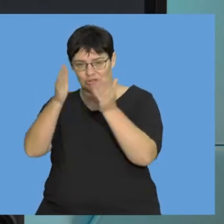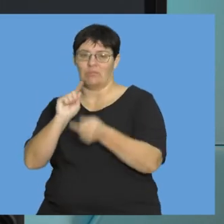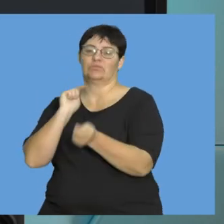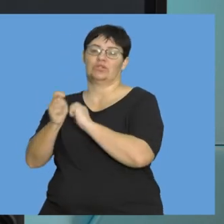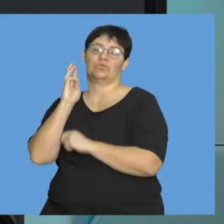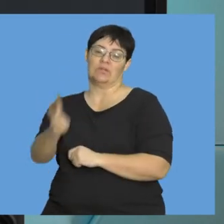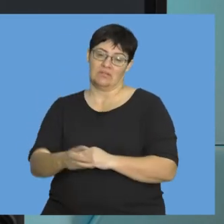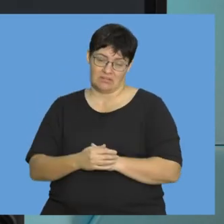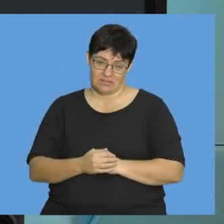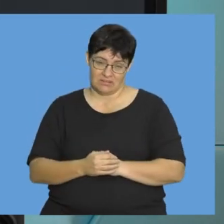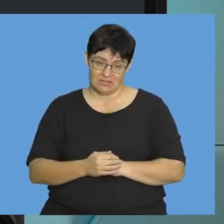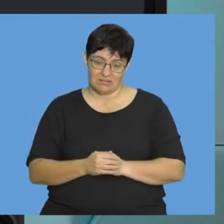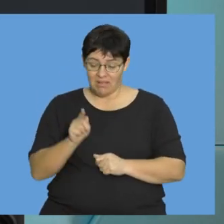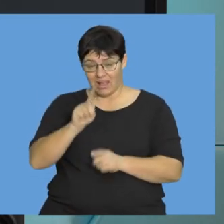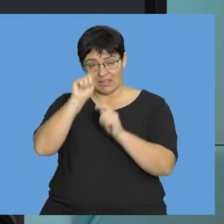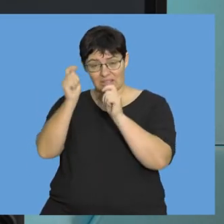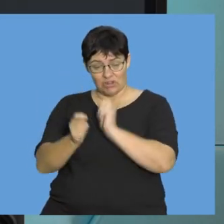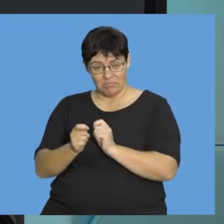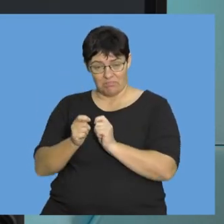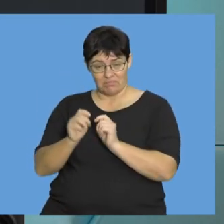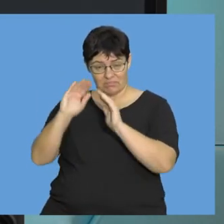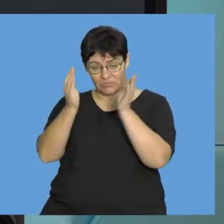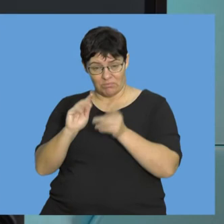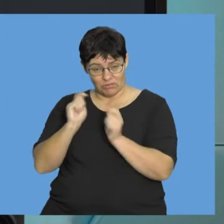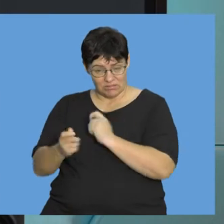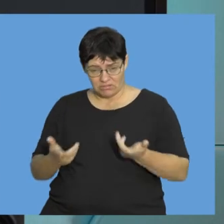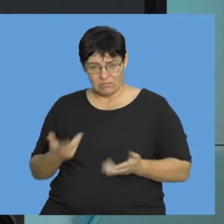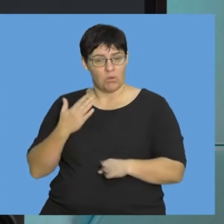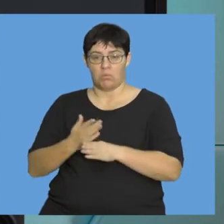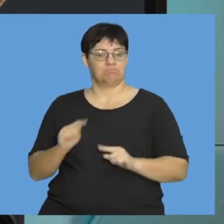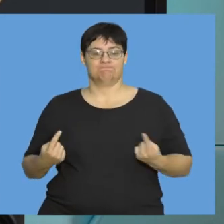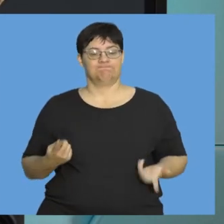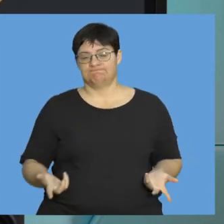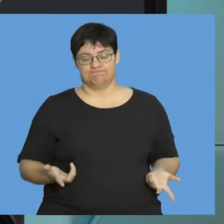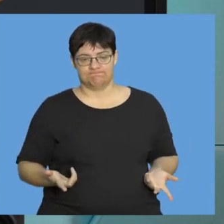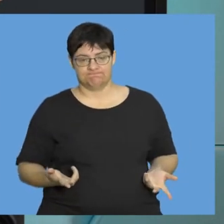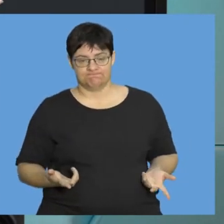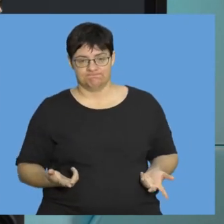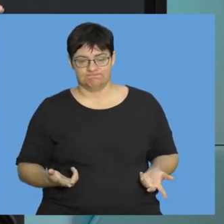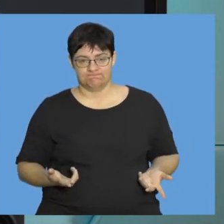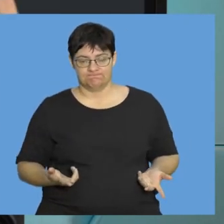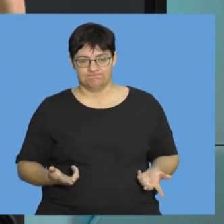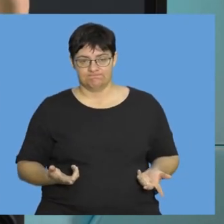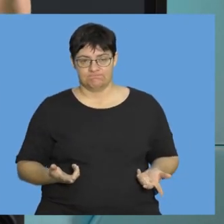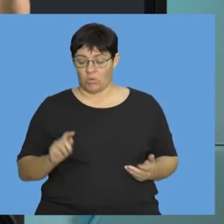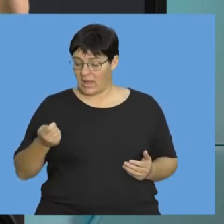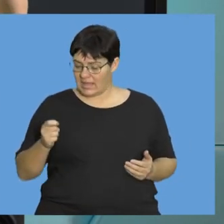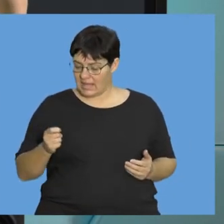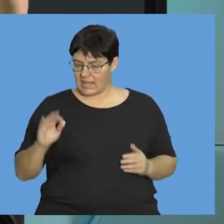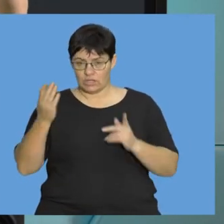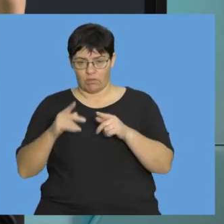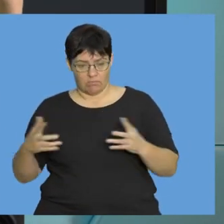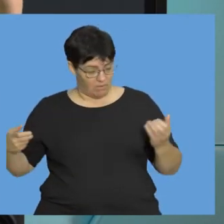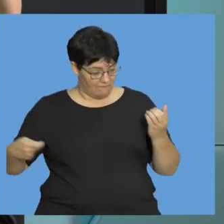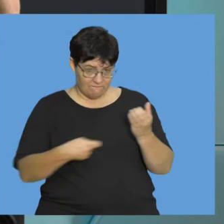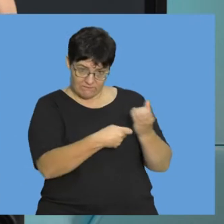we're going to change the shape. And if we change the shape, we can't work, right? If I change the shape of